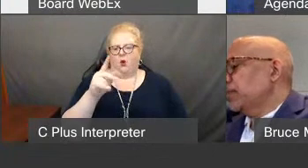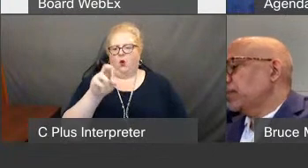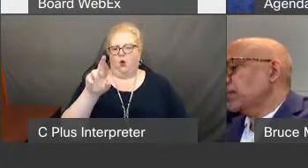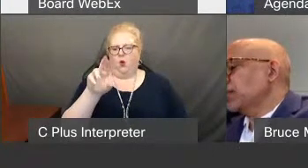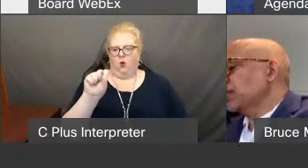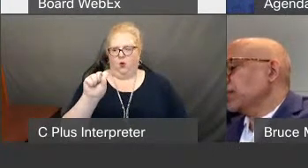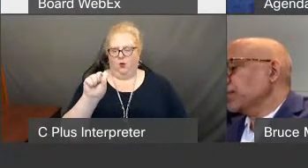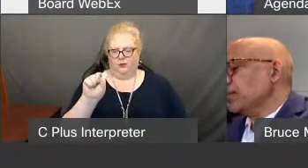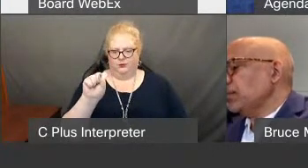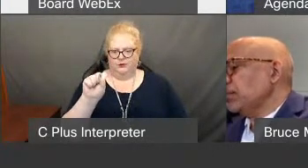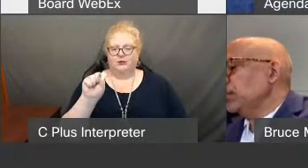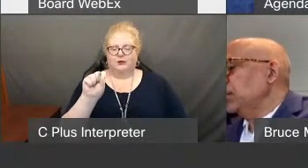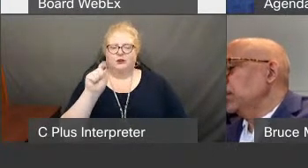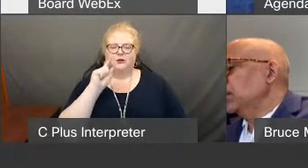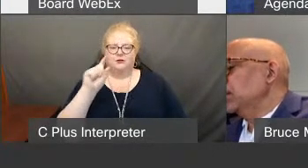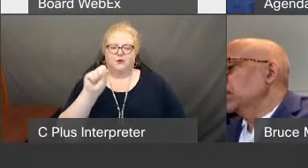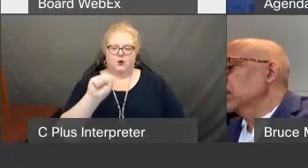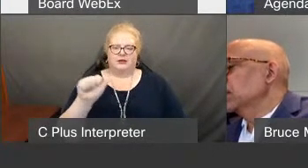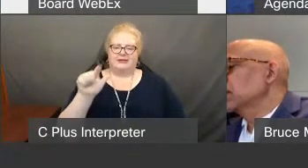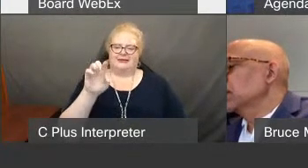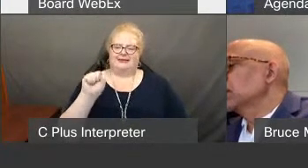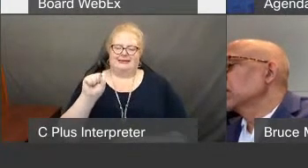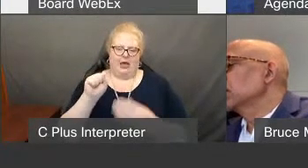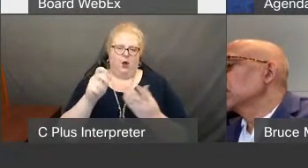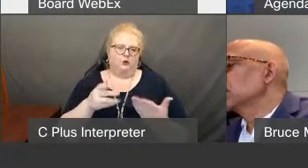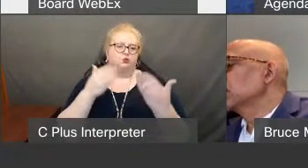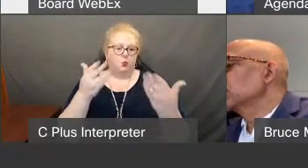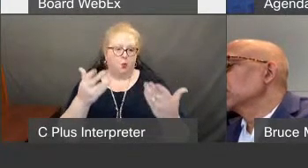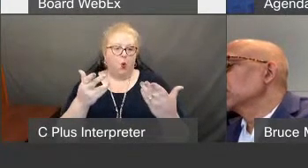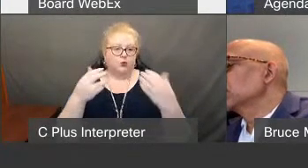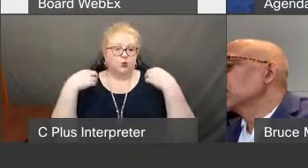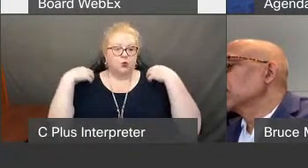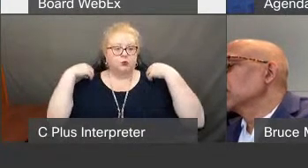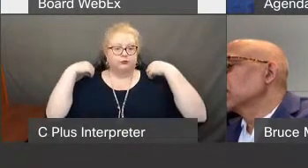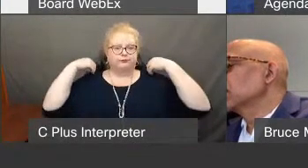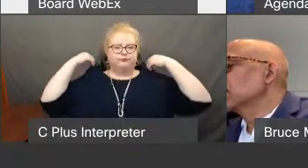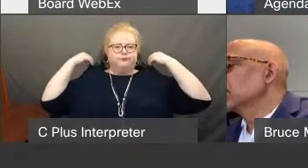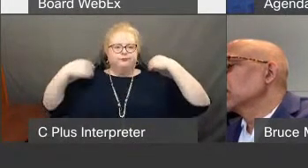the sales tax proposal. It could help.